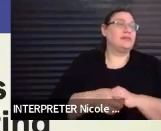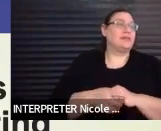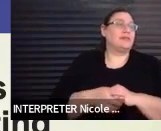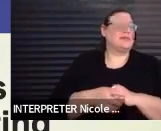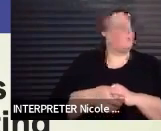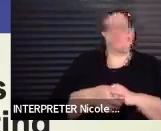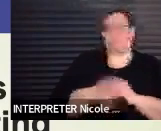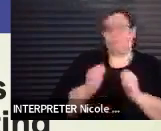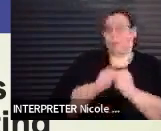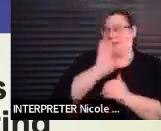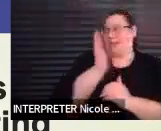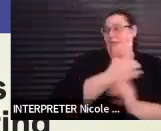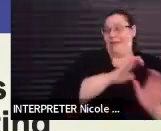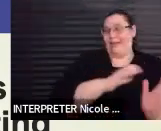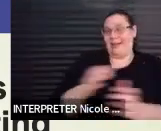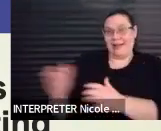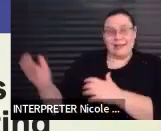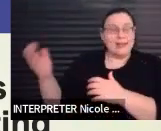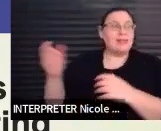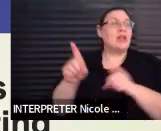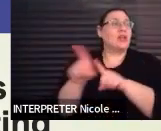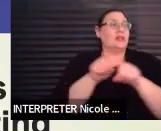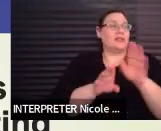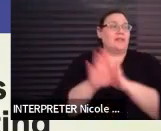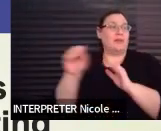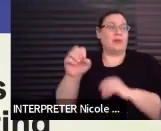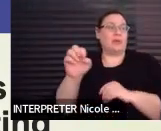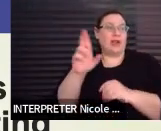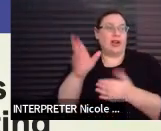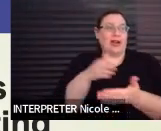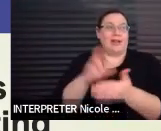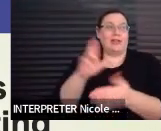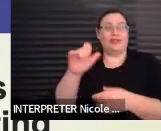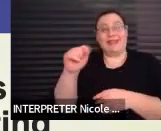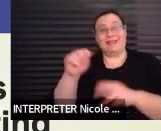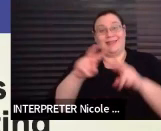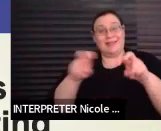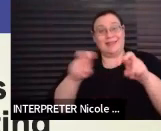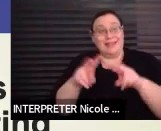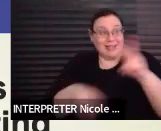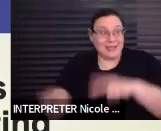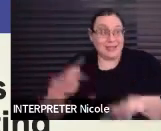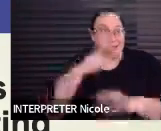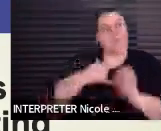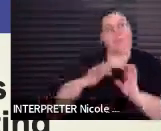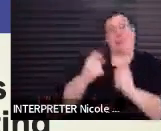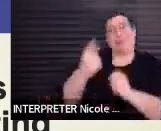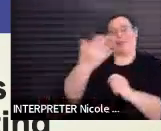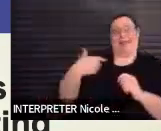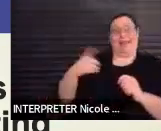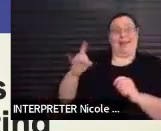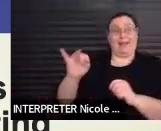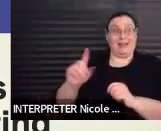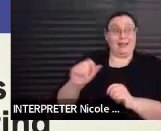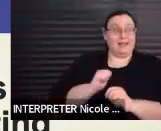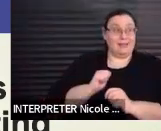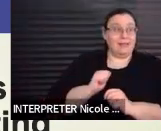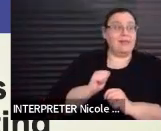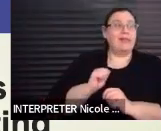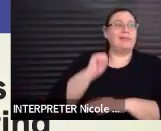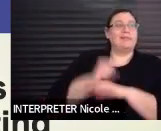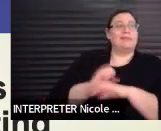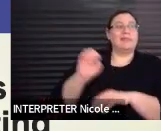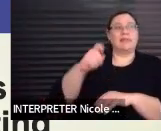classes. And then we also developed OER anti-racist assessments. For my class, one of the things I did was create an